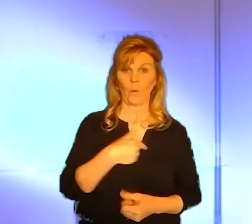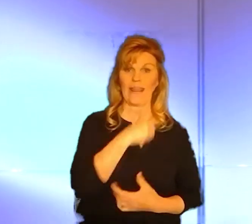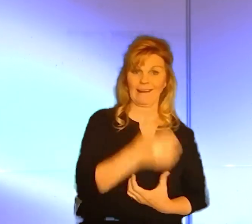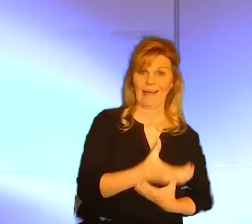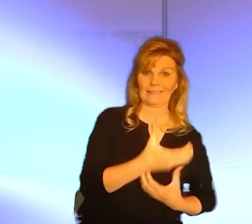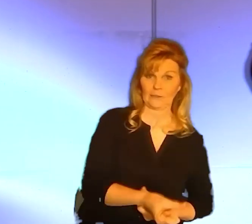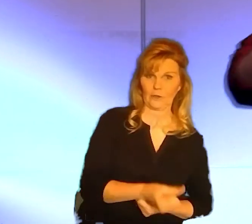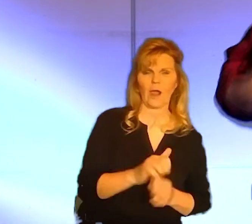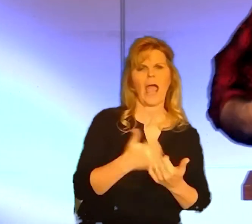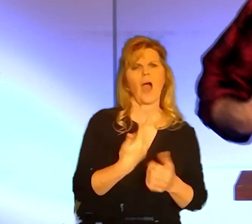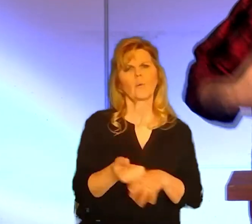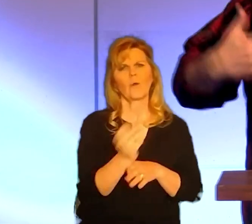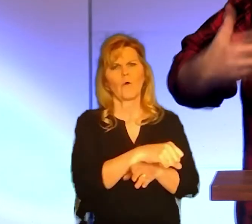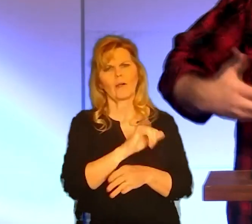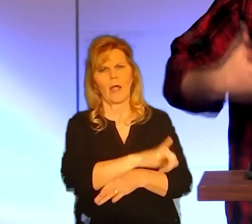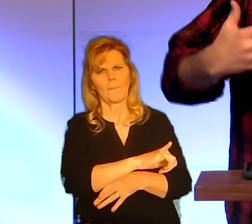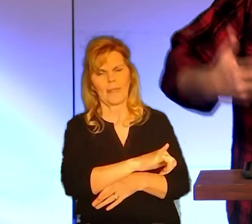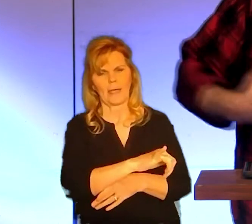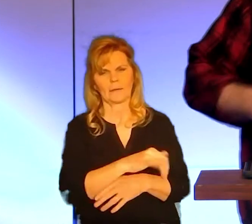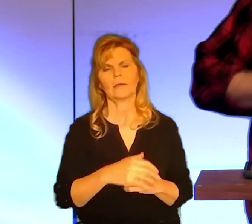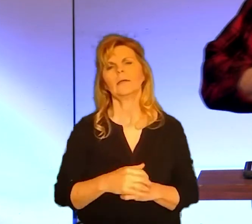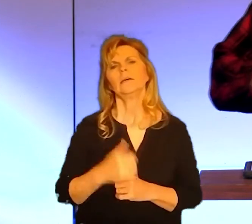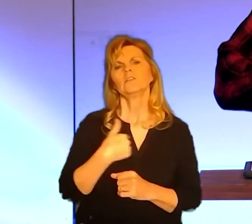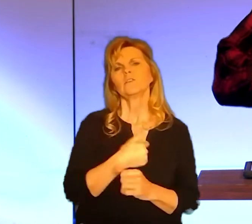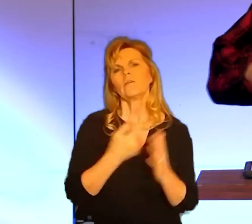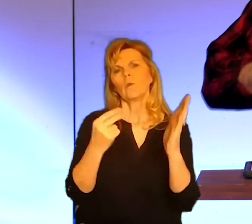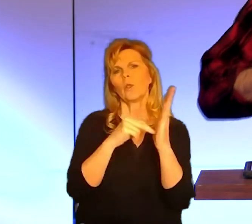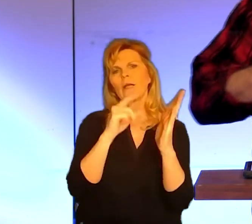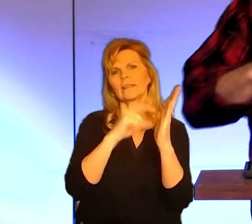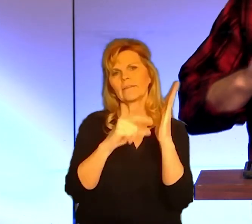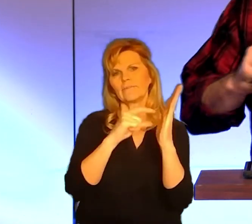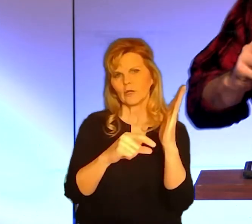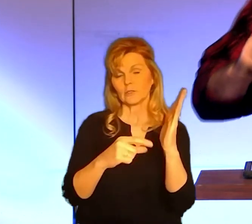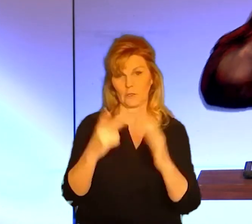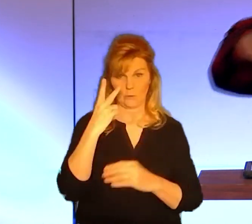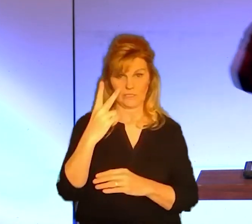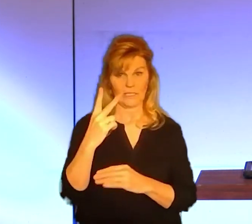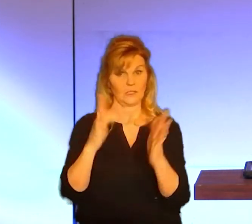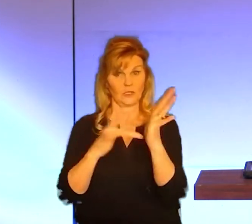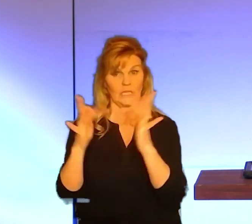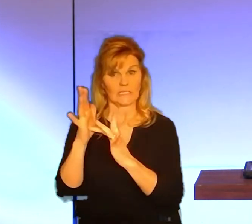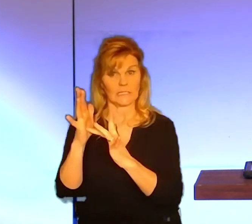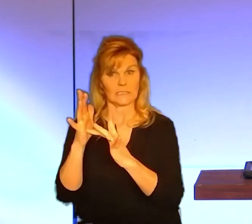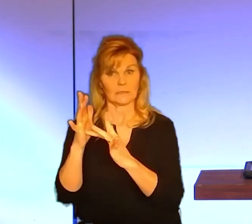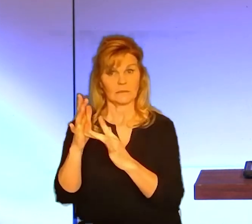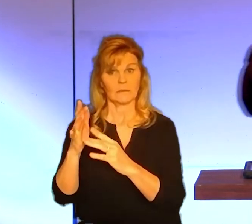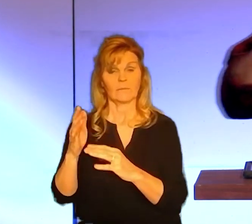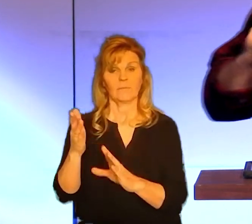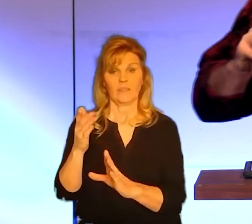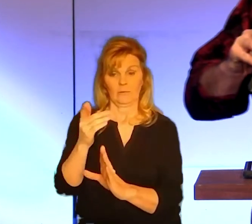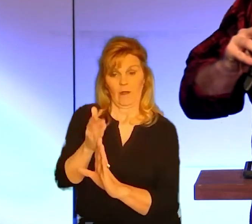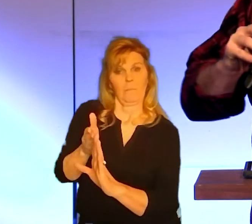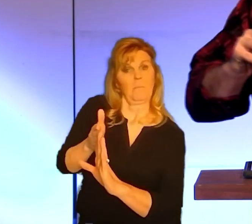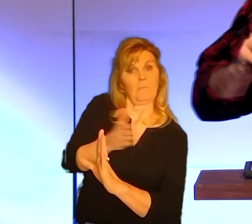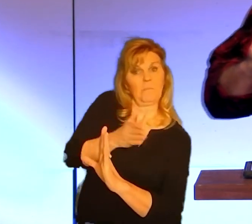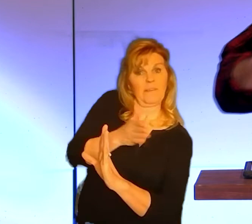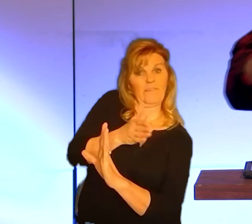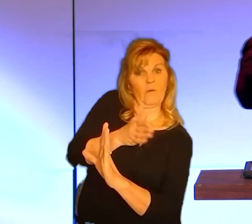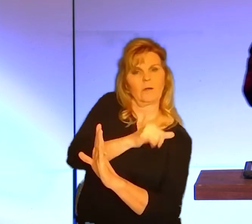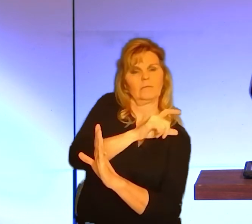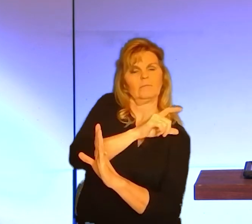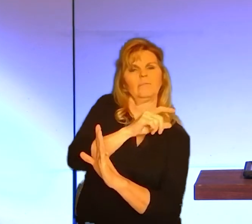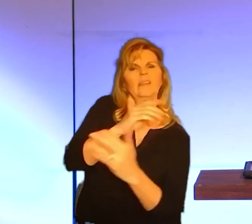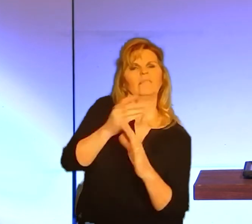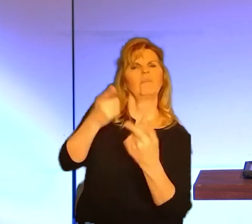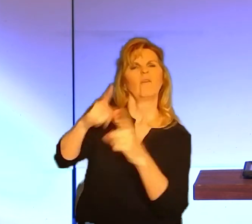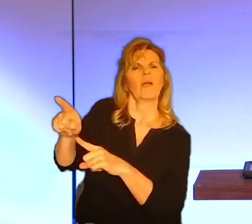at a little bit of the context of this verse, you see Jesus, the preceding verses, and in even other